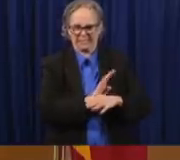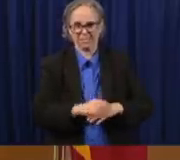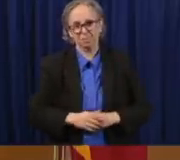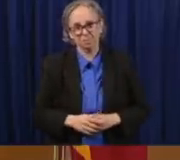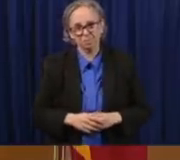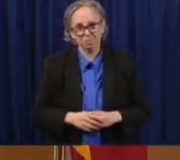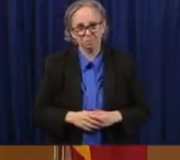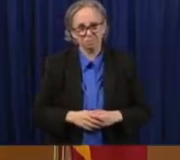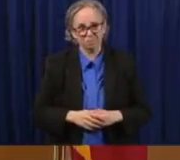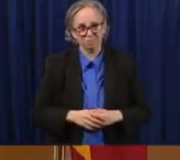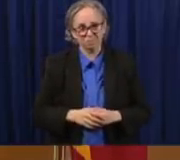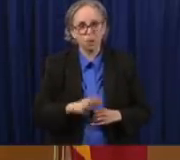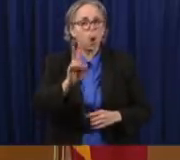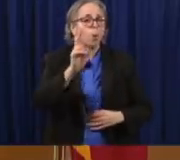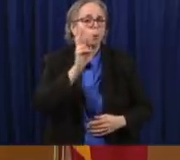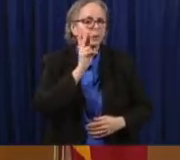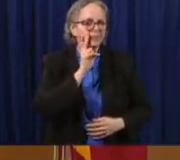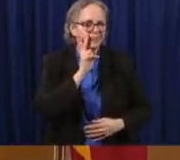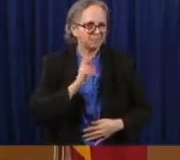we'll see where we are.